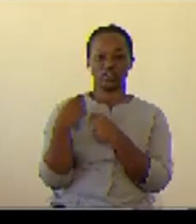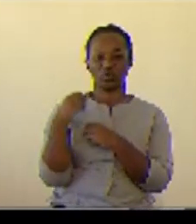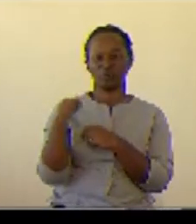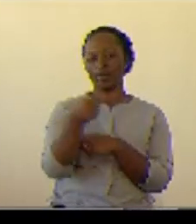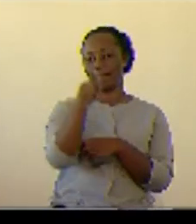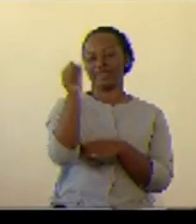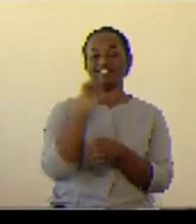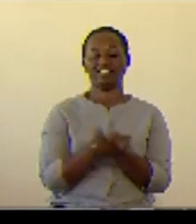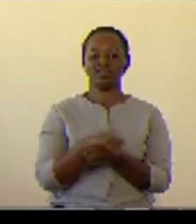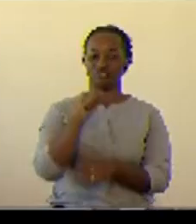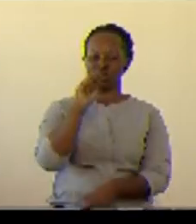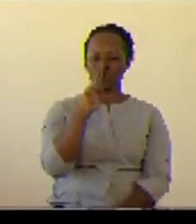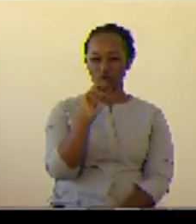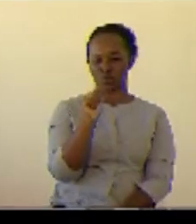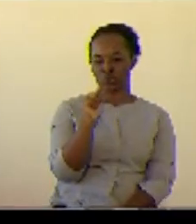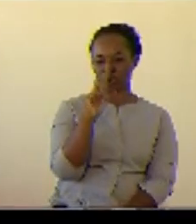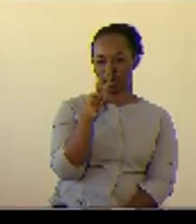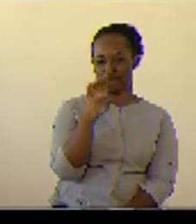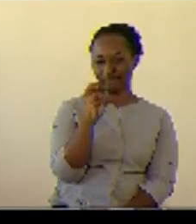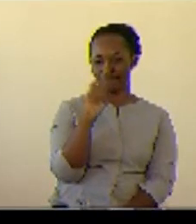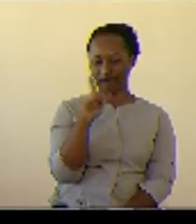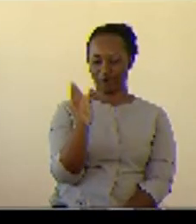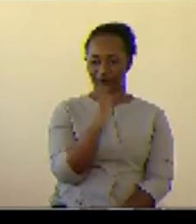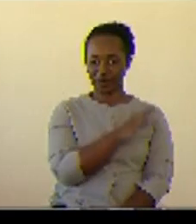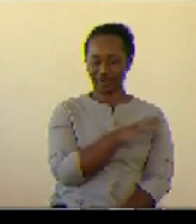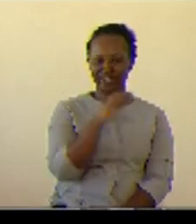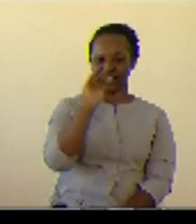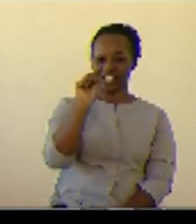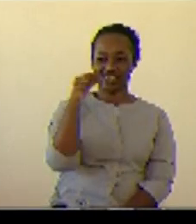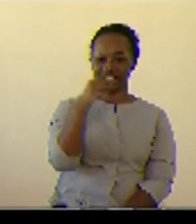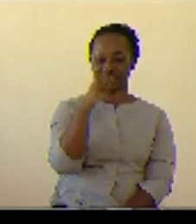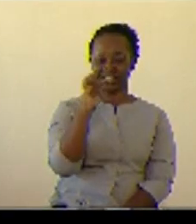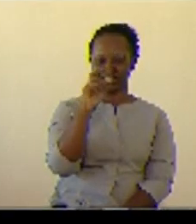Merging with a travel agency. You know, with a travel agency,